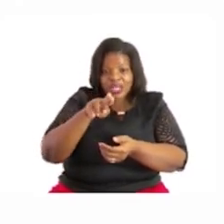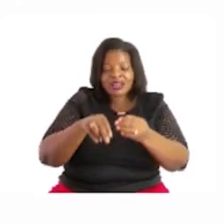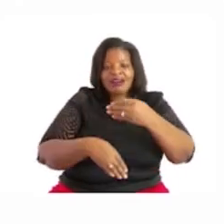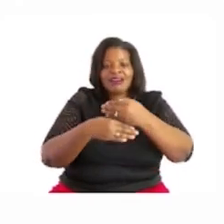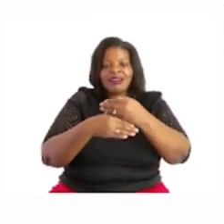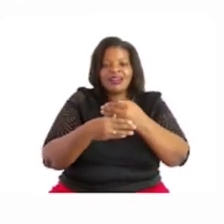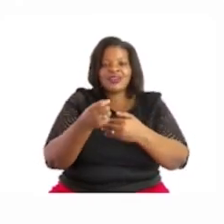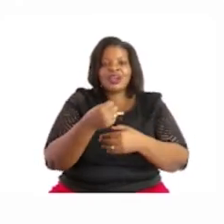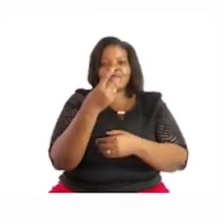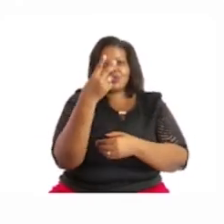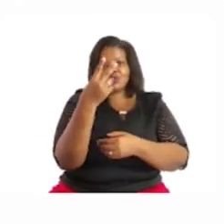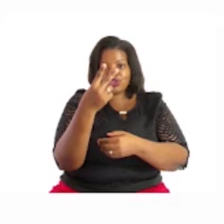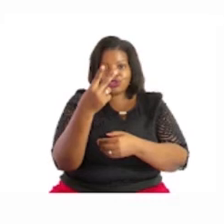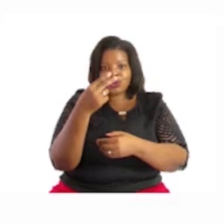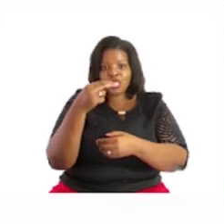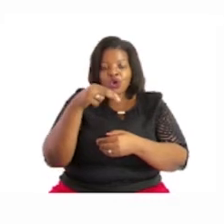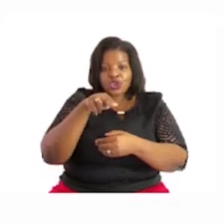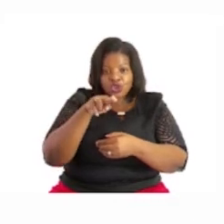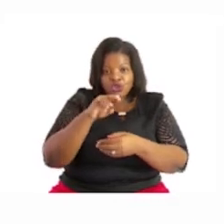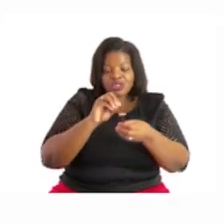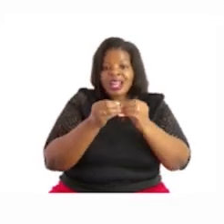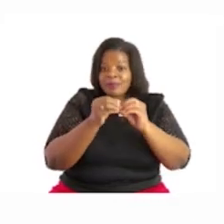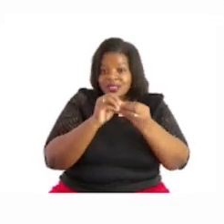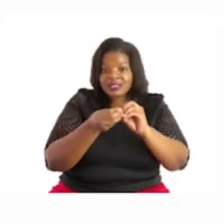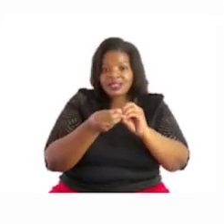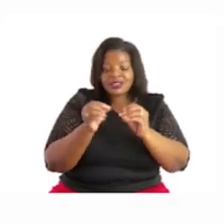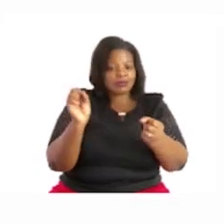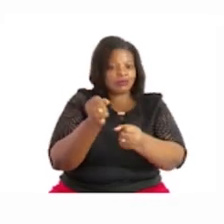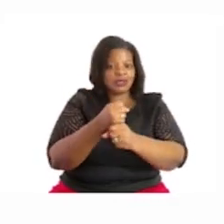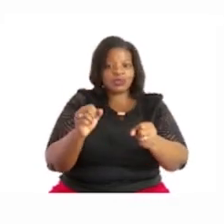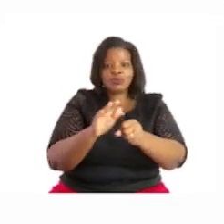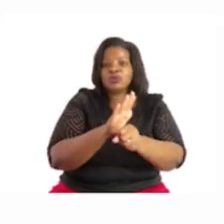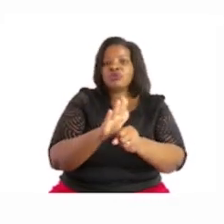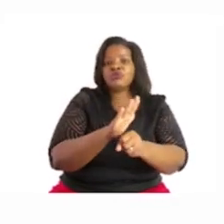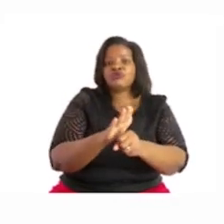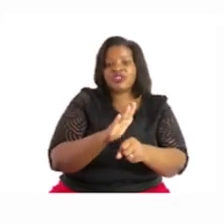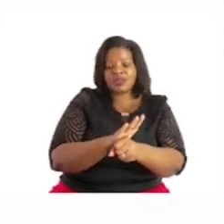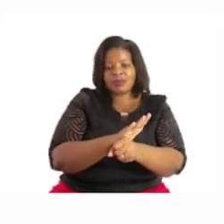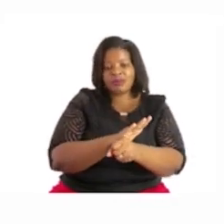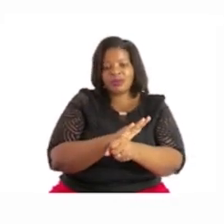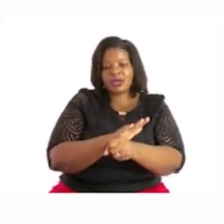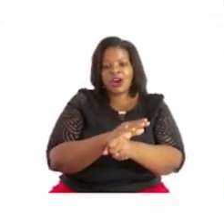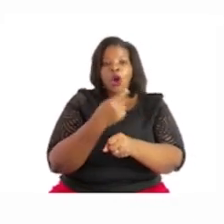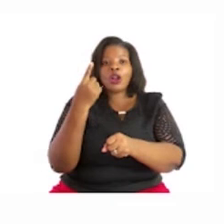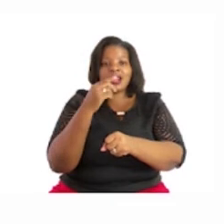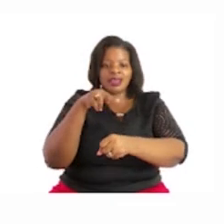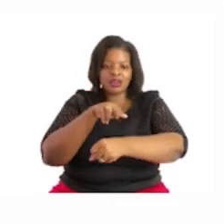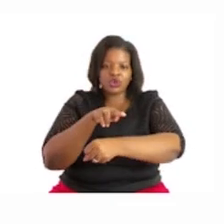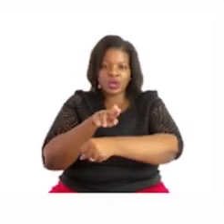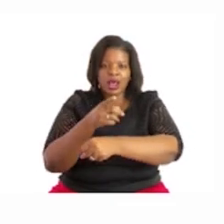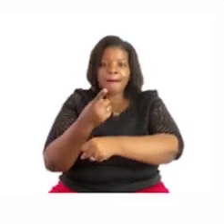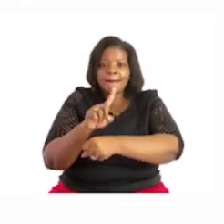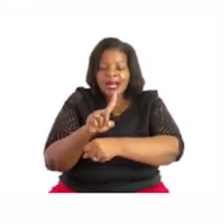units. This means it cannot fit in the unit column or in the units column. So